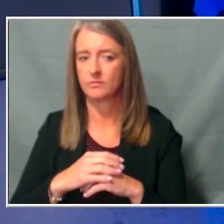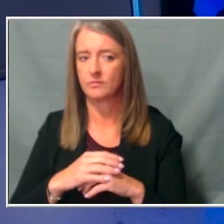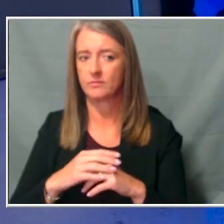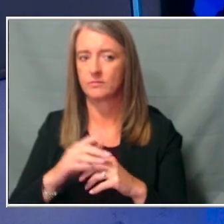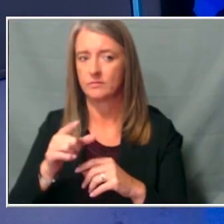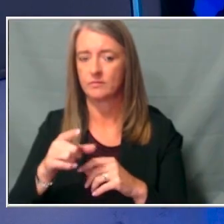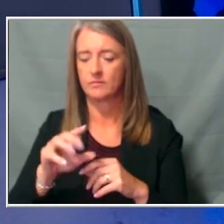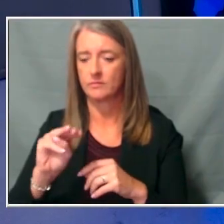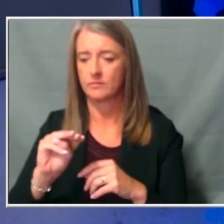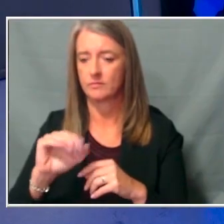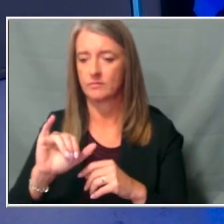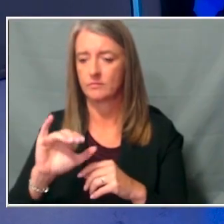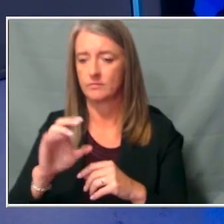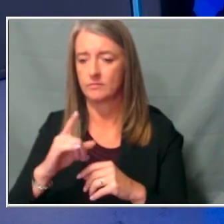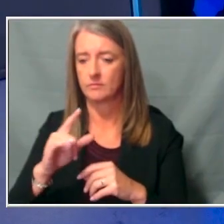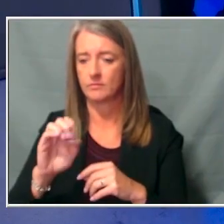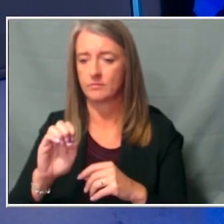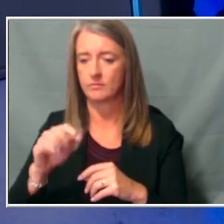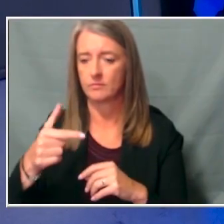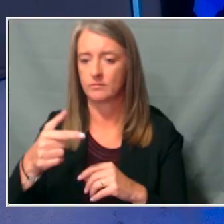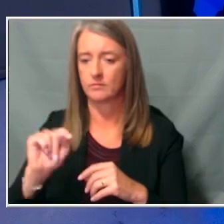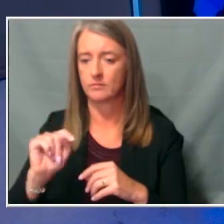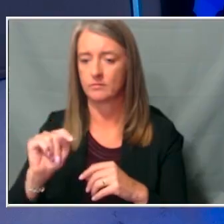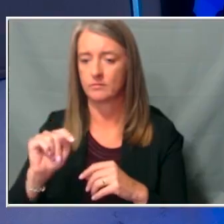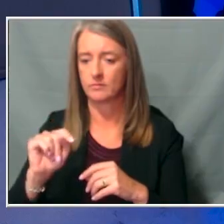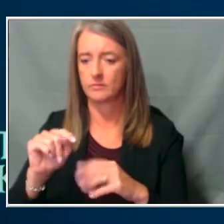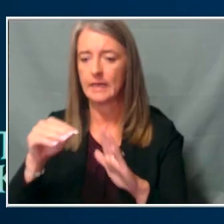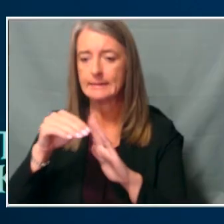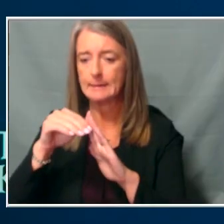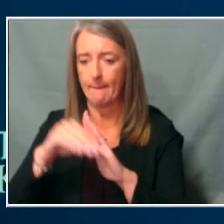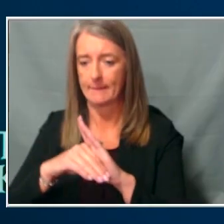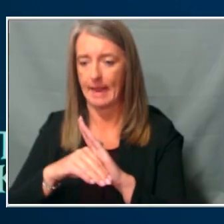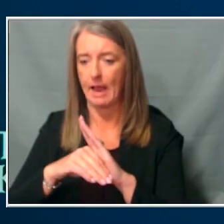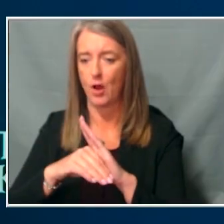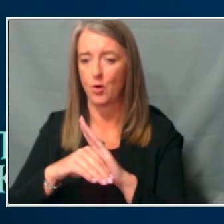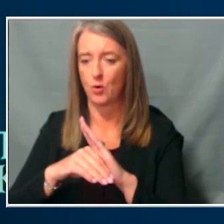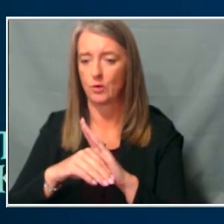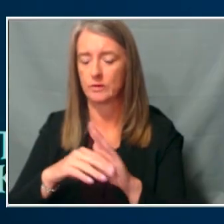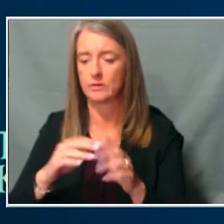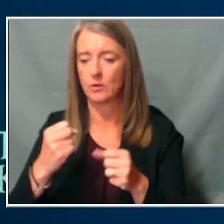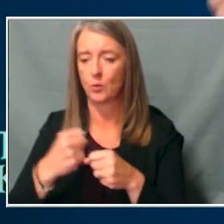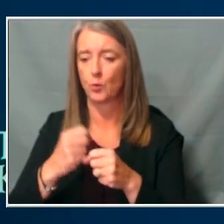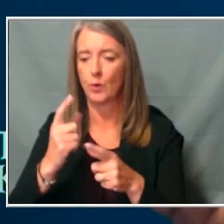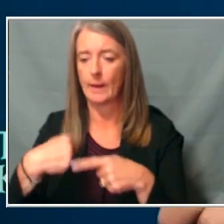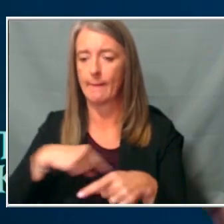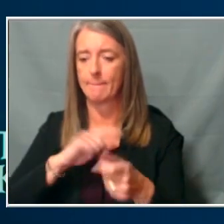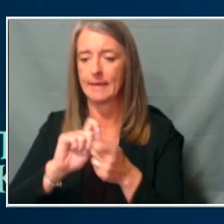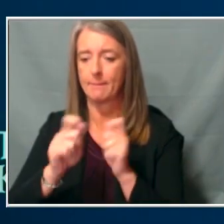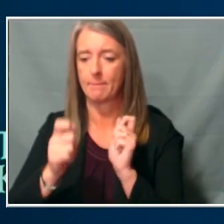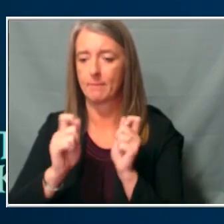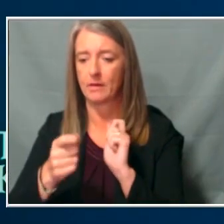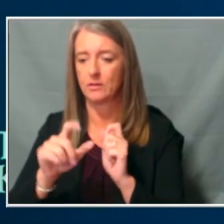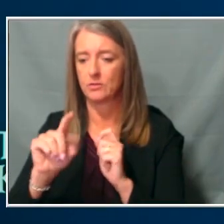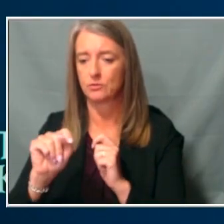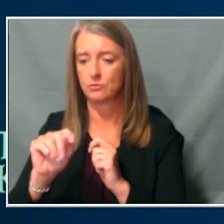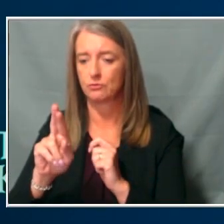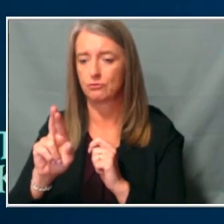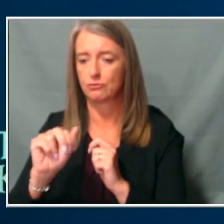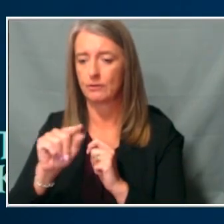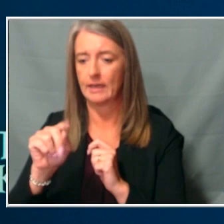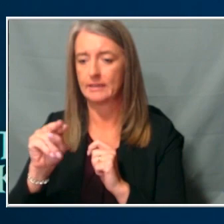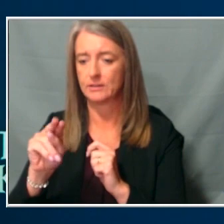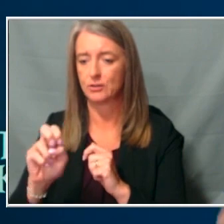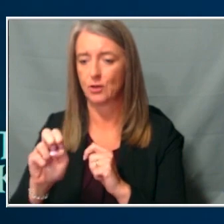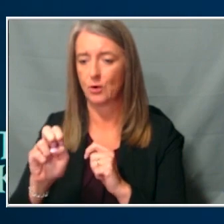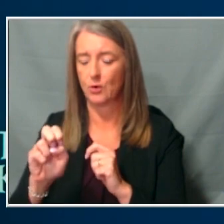prolonged? So no, her QT interval has come down, and I think we made some medication adjustments. I think with the trazodone, I'm also